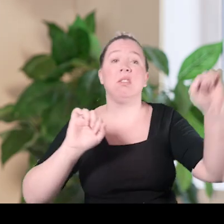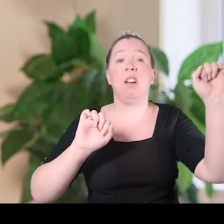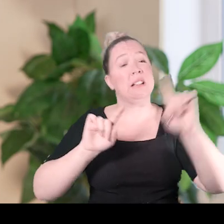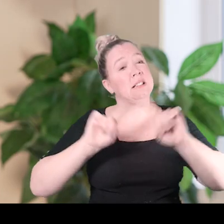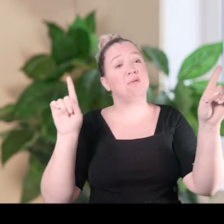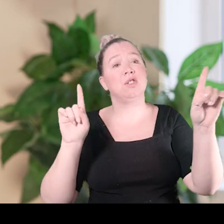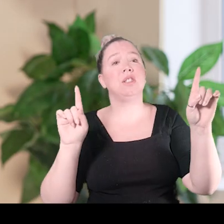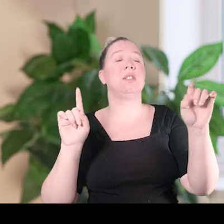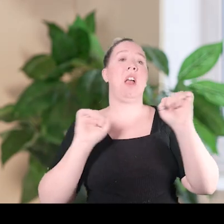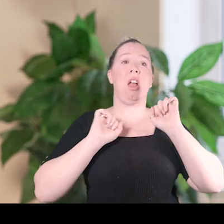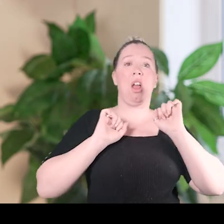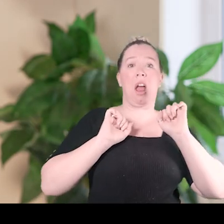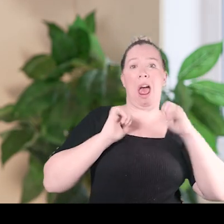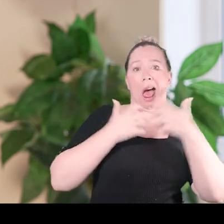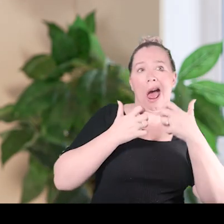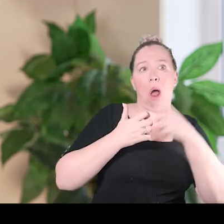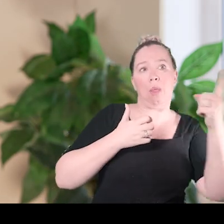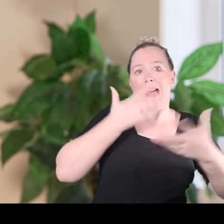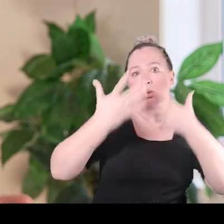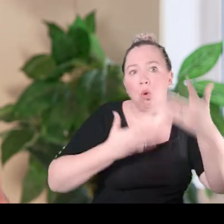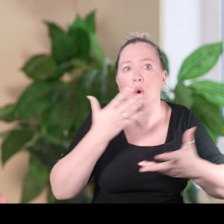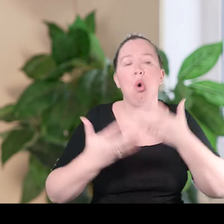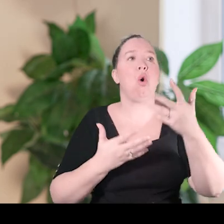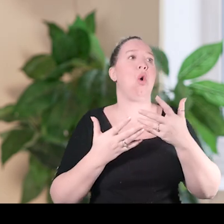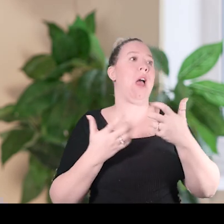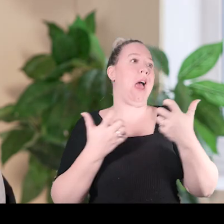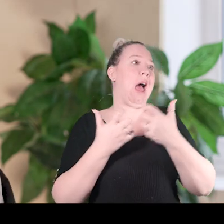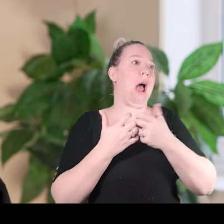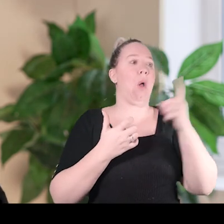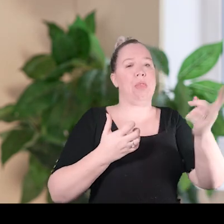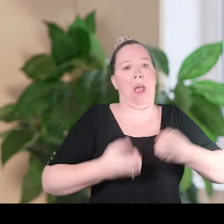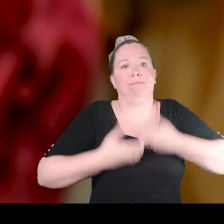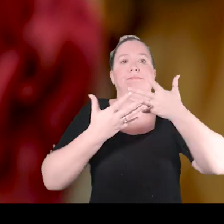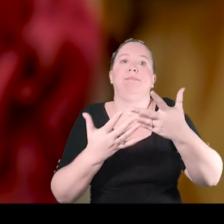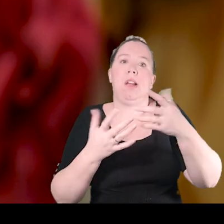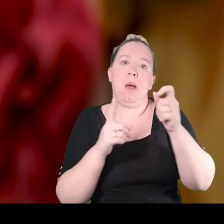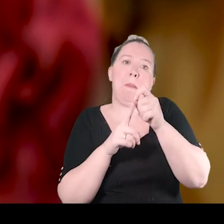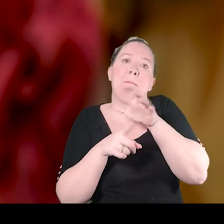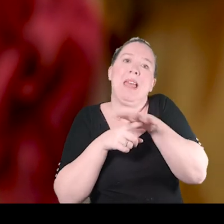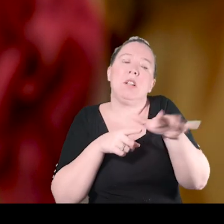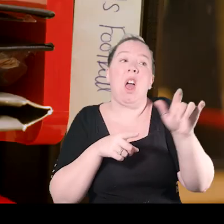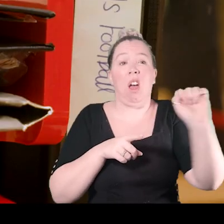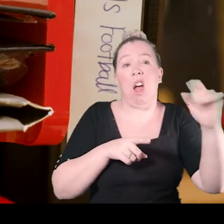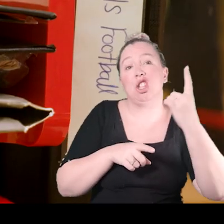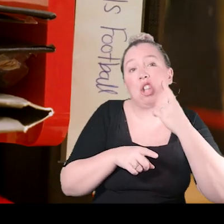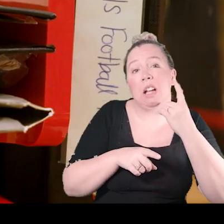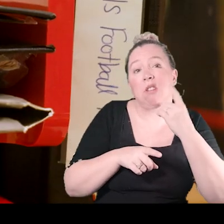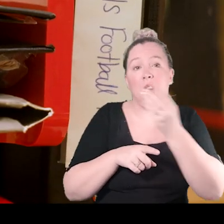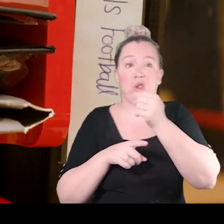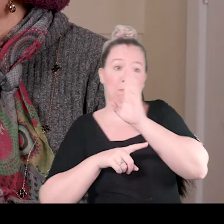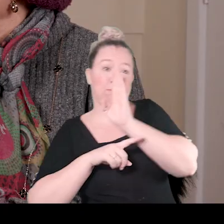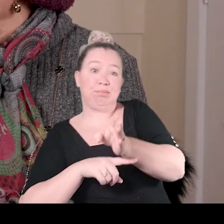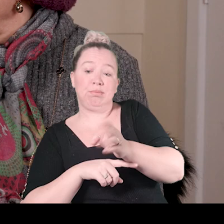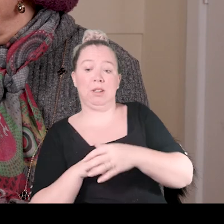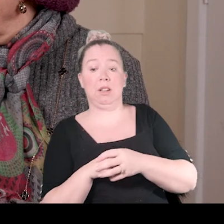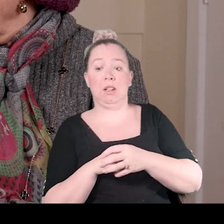their tone, like the way in and talking about things to bring things out, may have to be more gentle. Sometimes you haven't